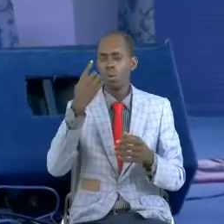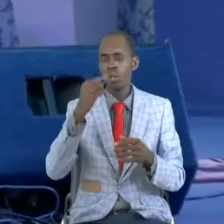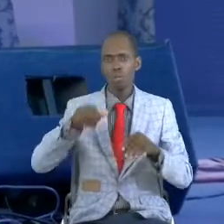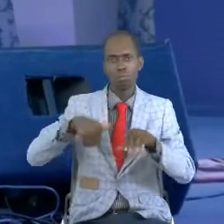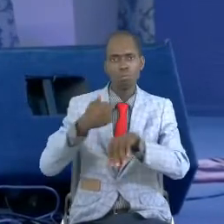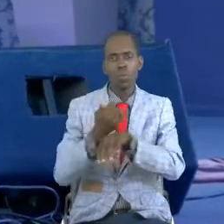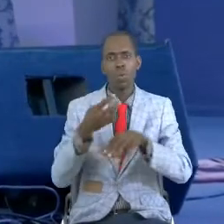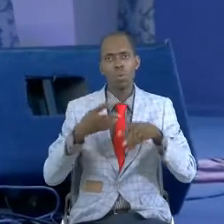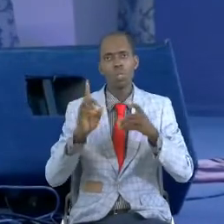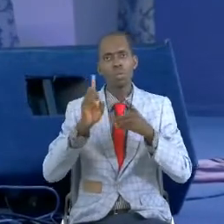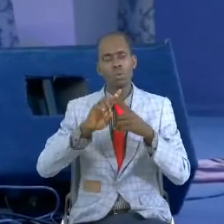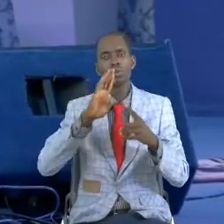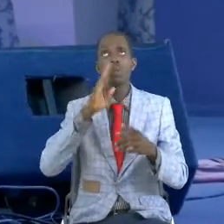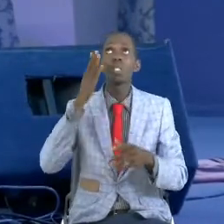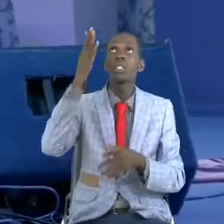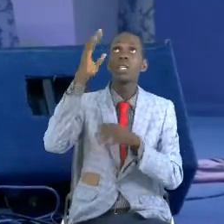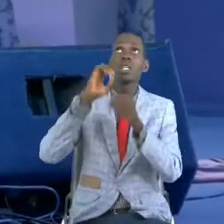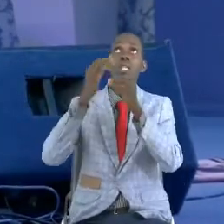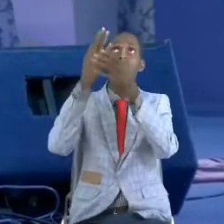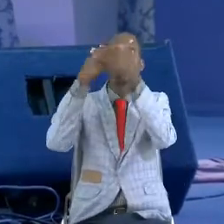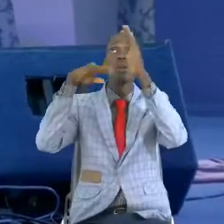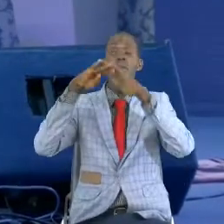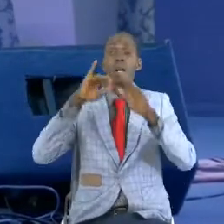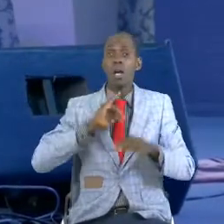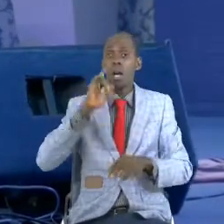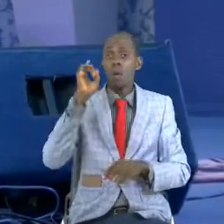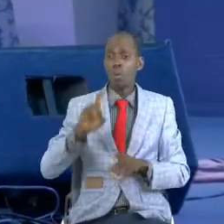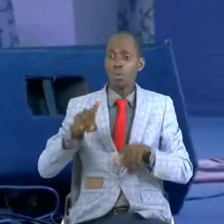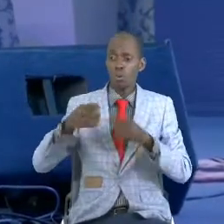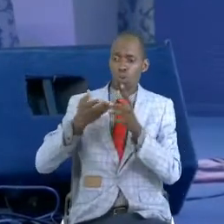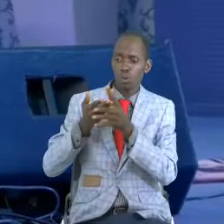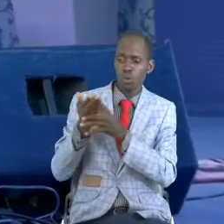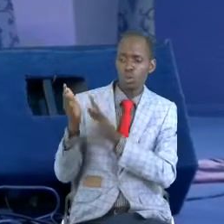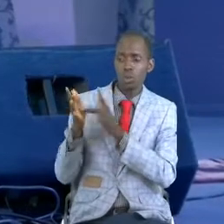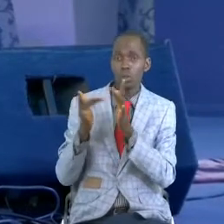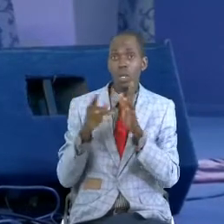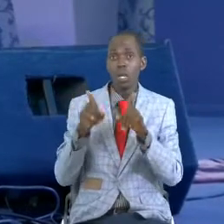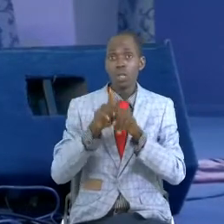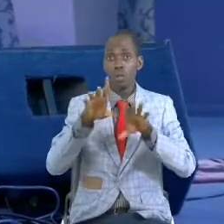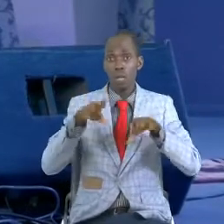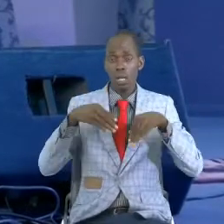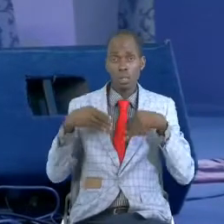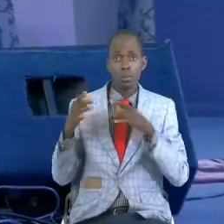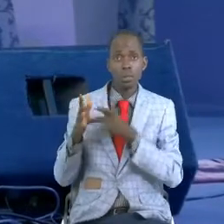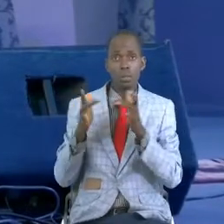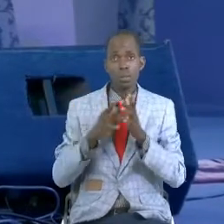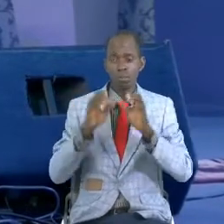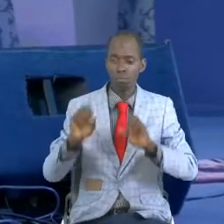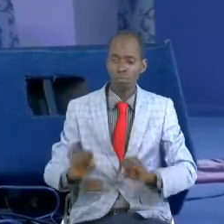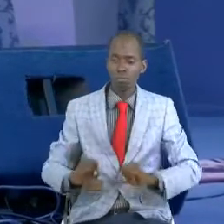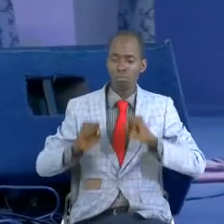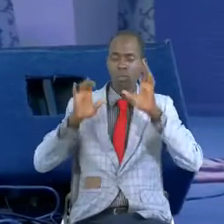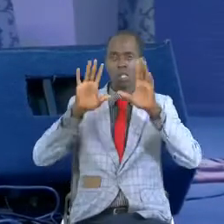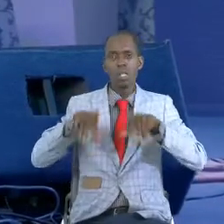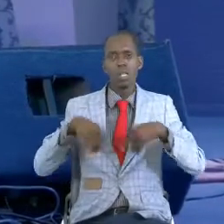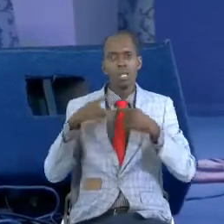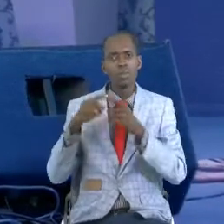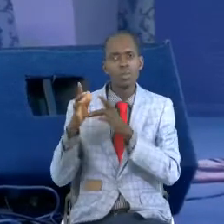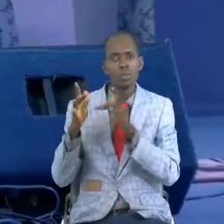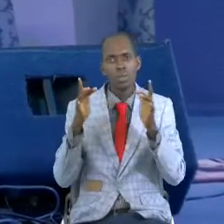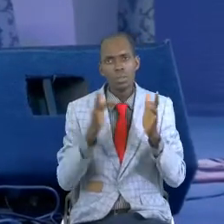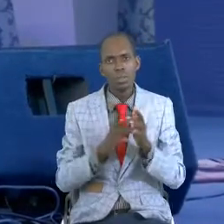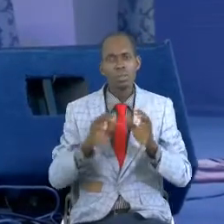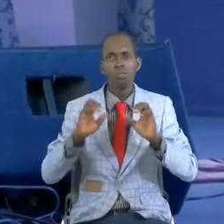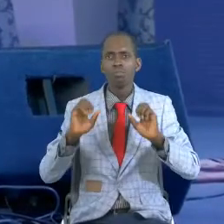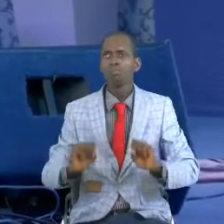i must go through jesus and also give your life to jesus and deliver your life to jesus surrender or